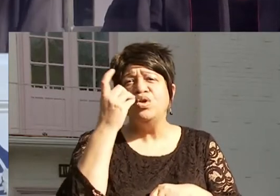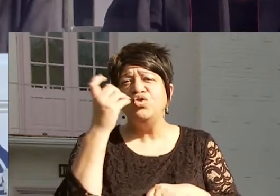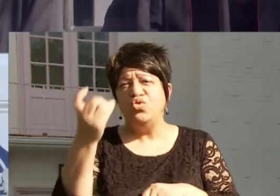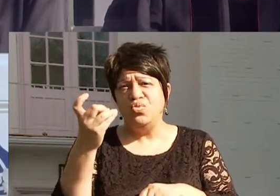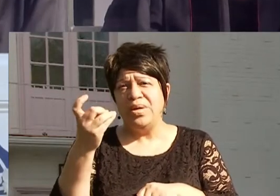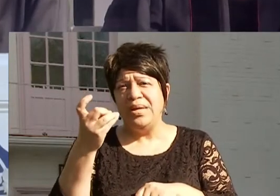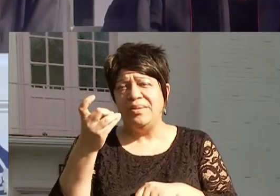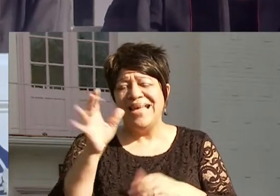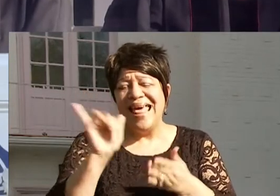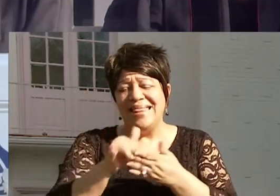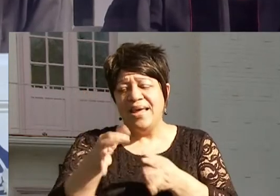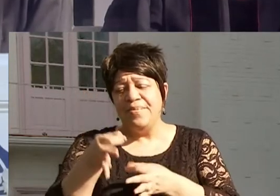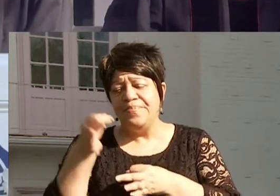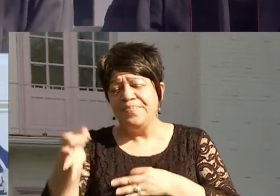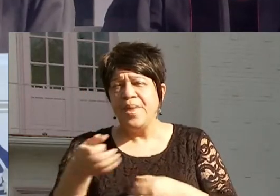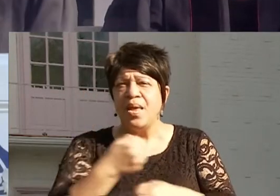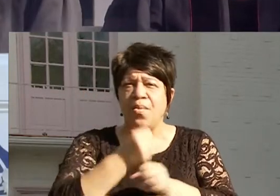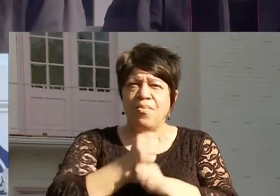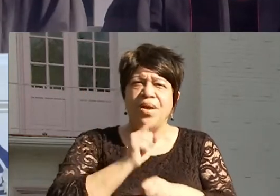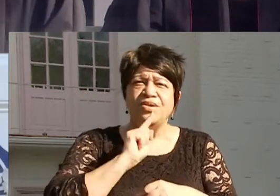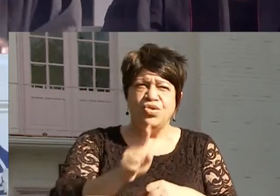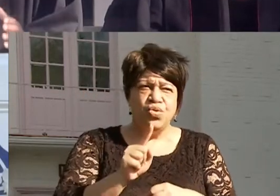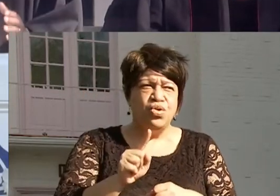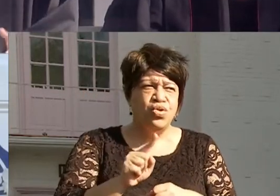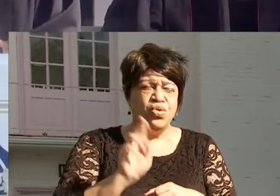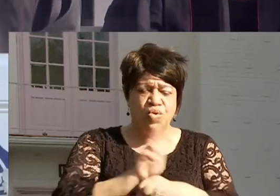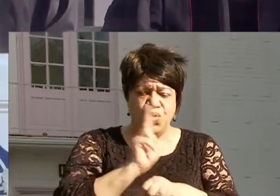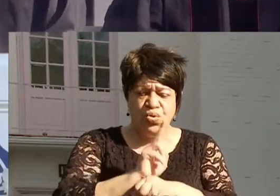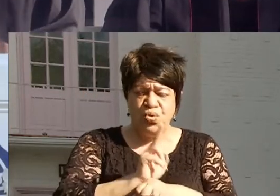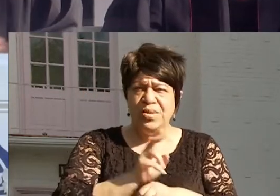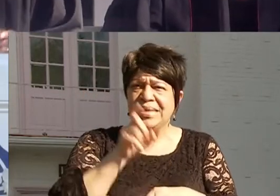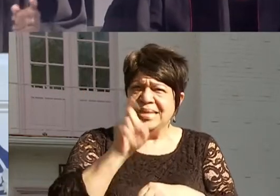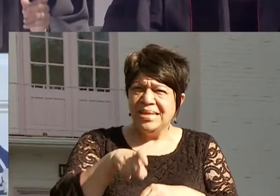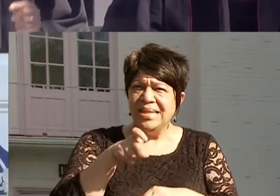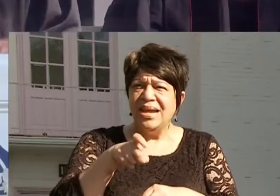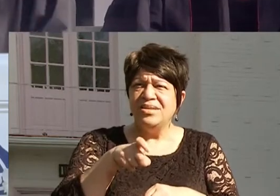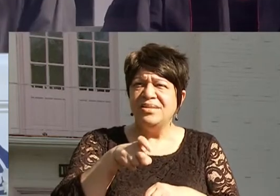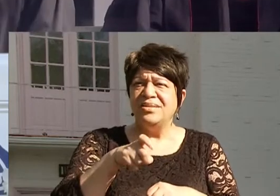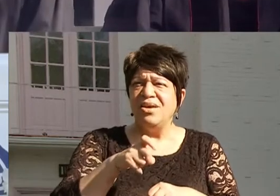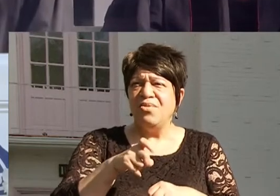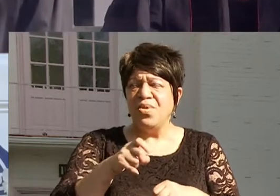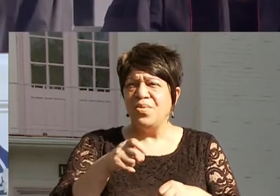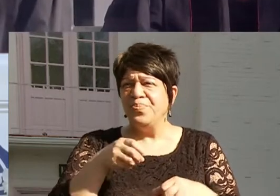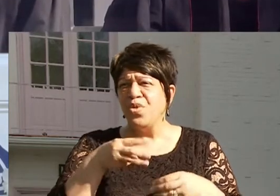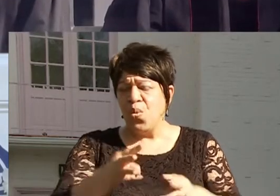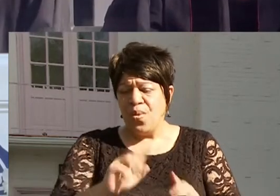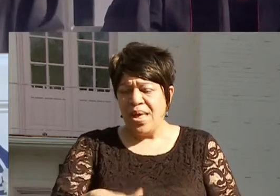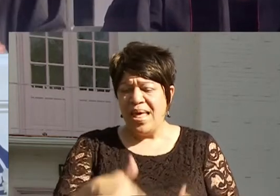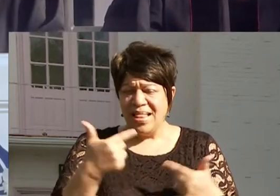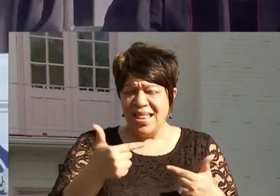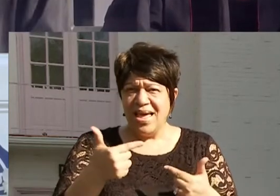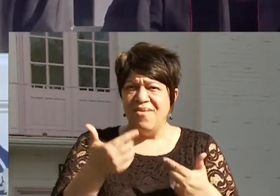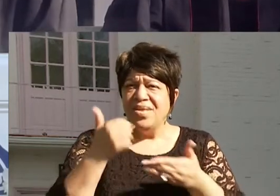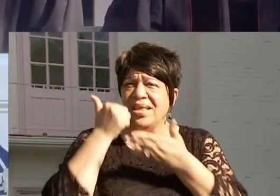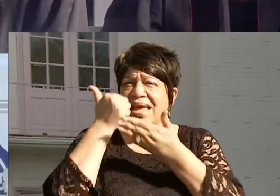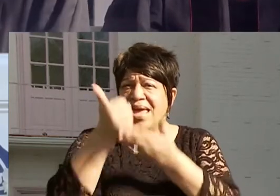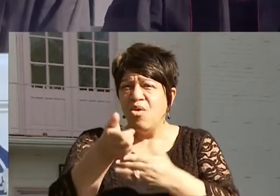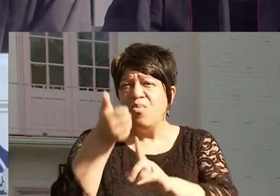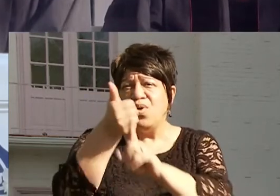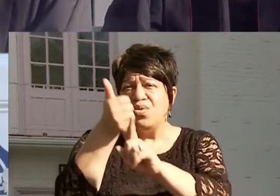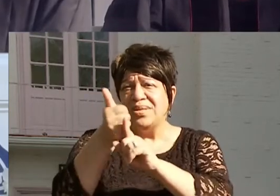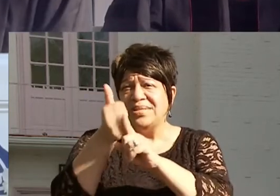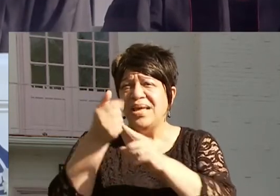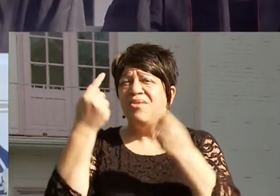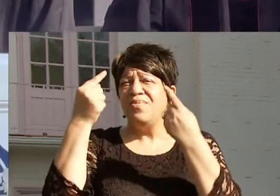Make sure that you are taking whatever the necessary steps are that will get you to where you want to be. Take it day by day and step